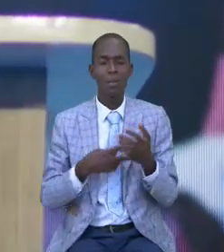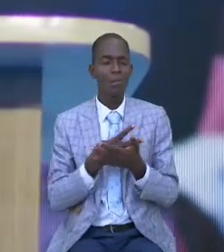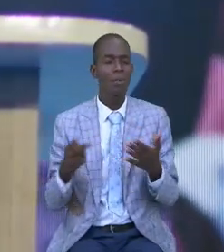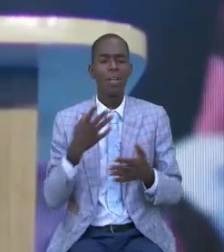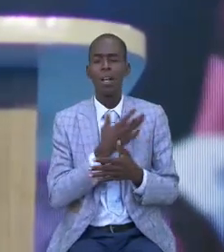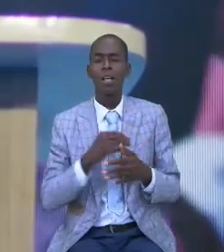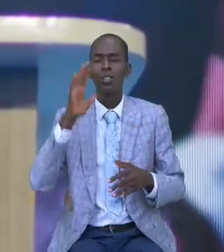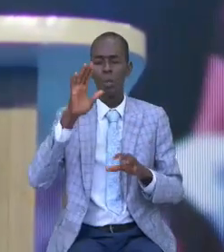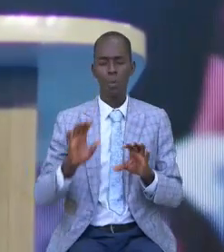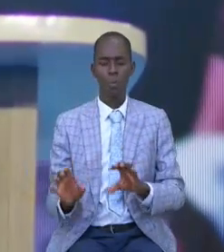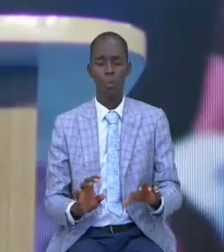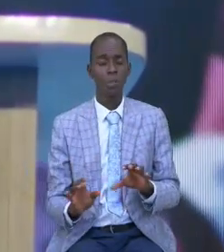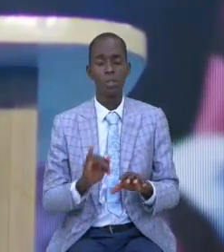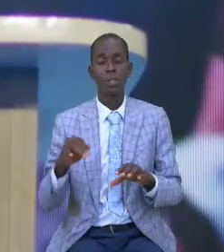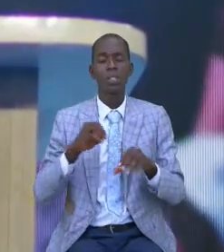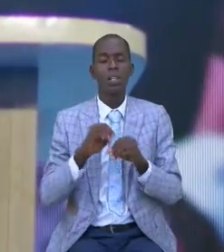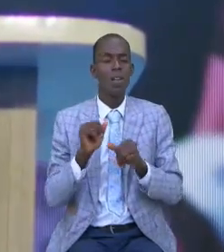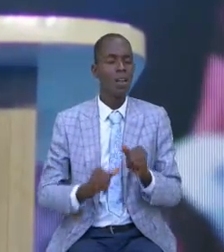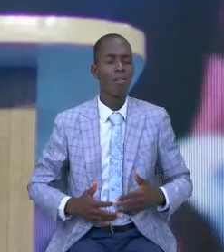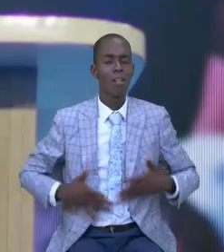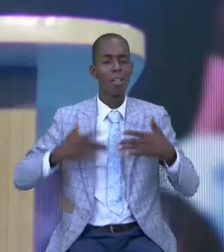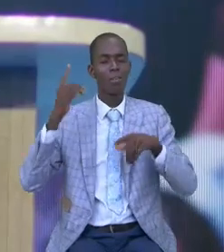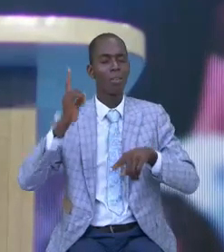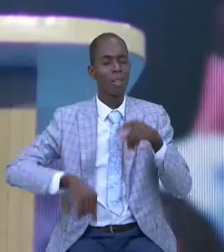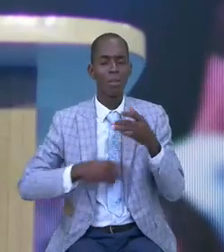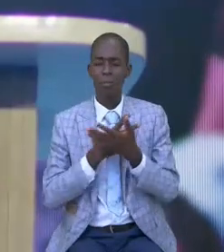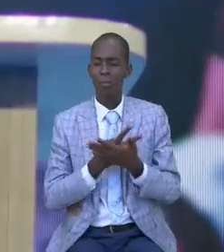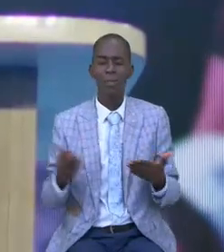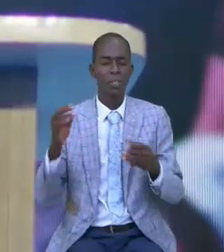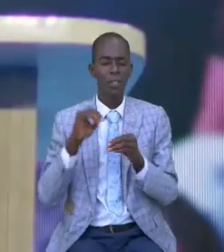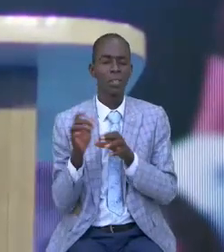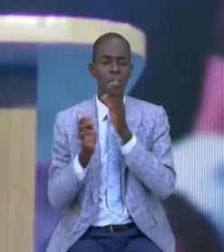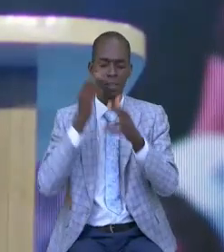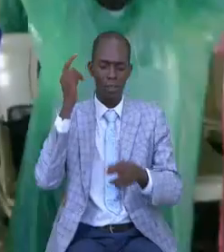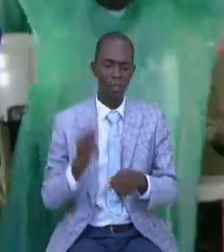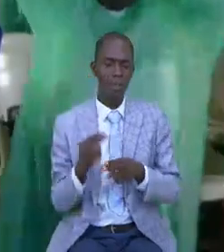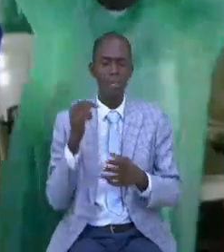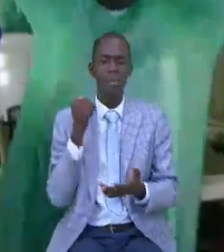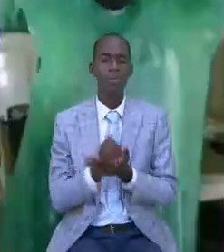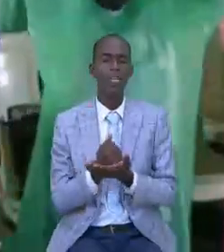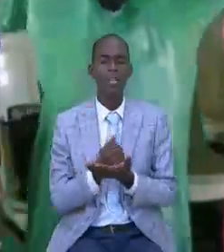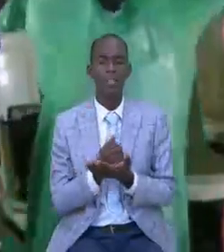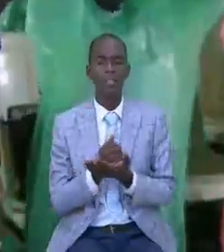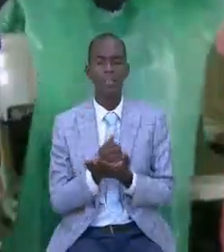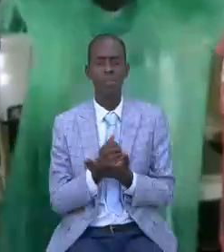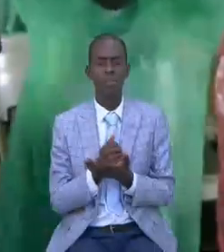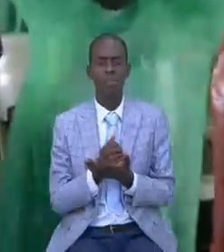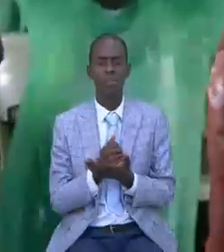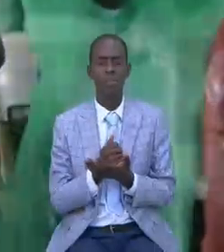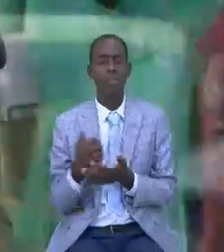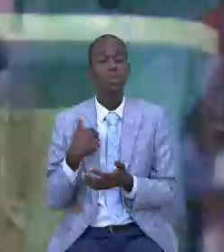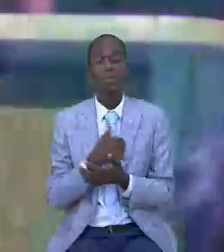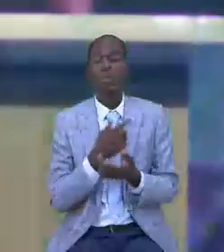your performance in every life cannot fail in Jesus' name. Yeah. We